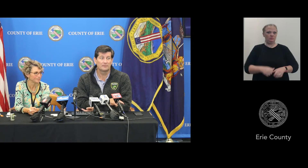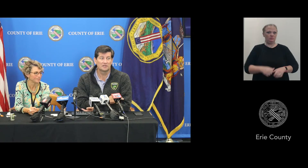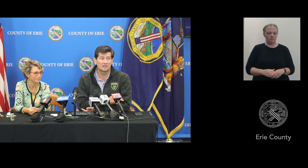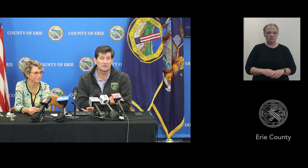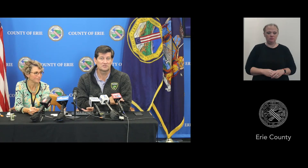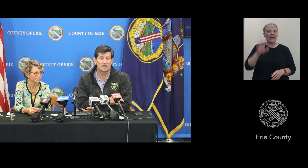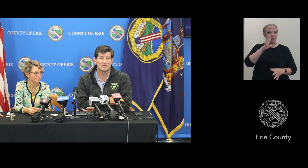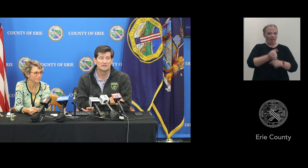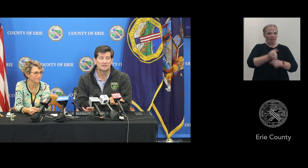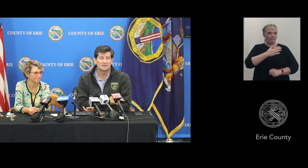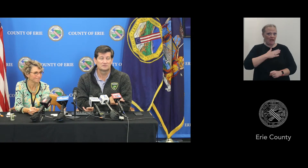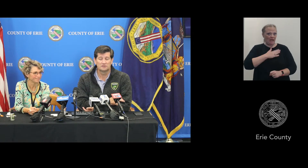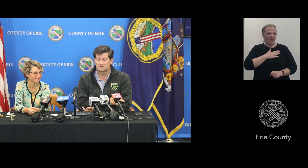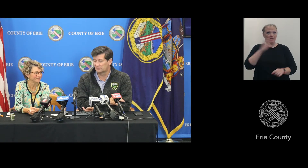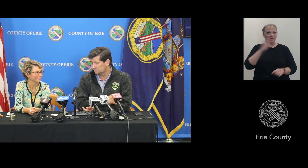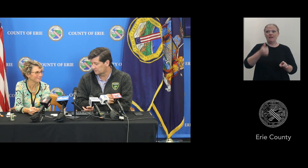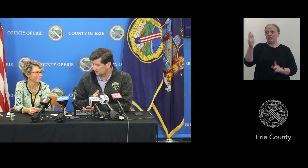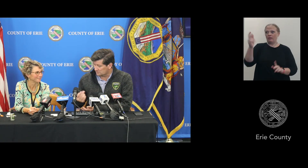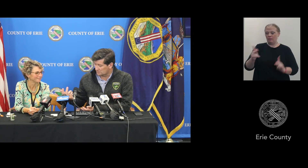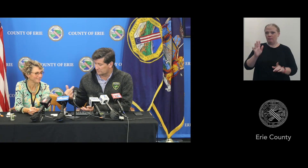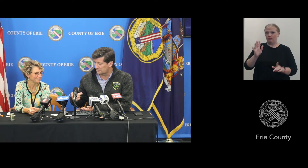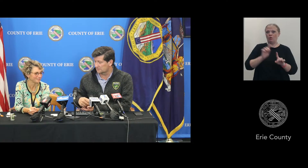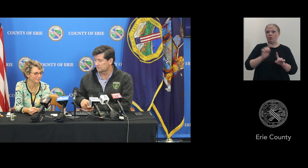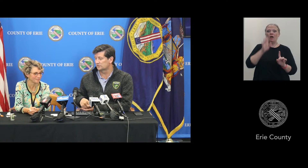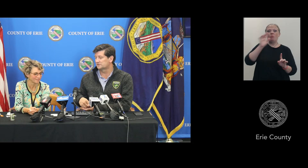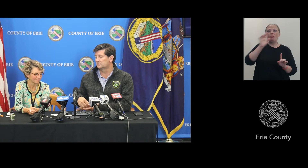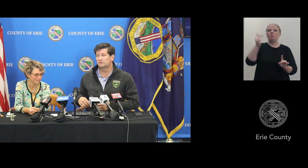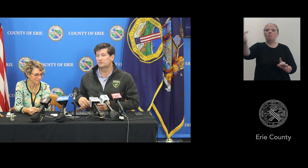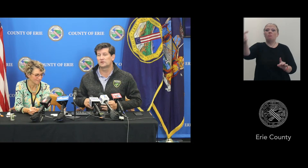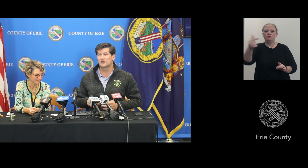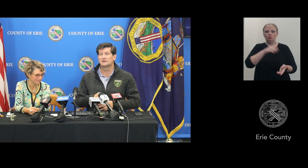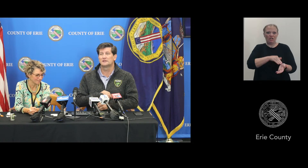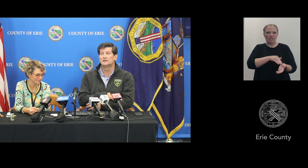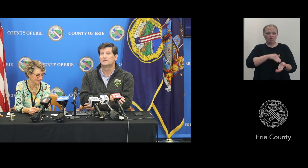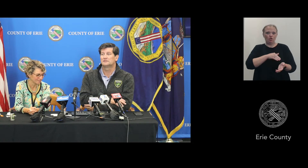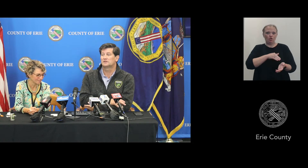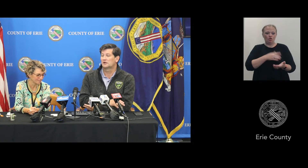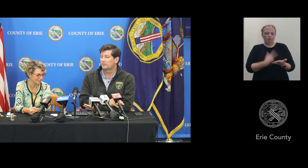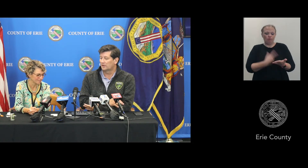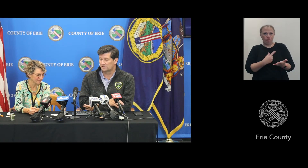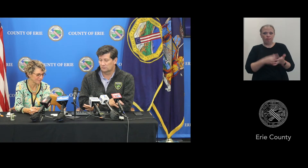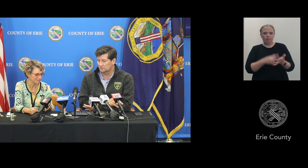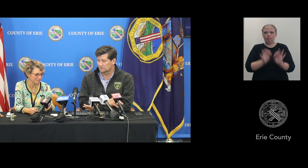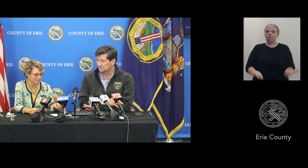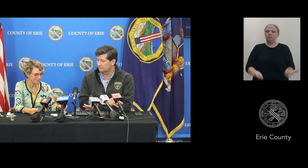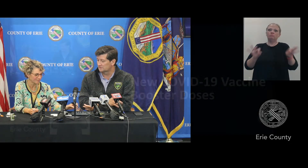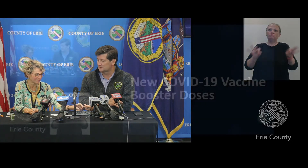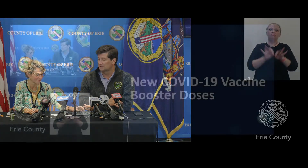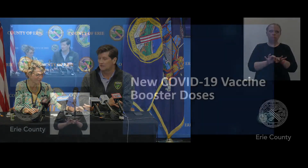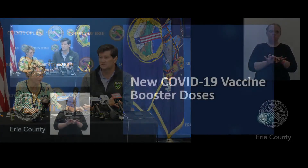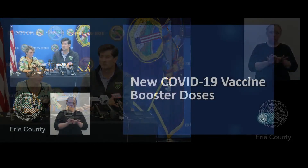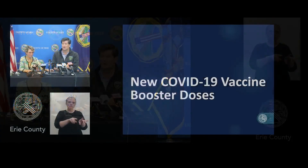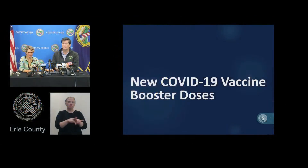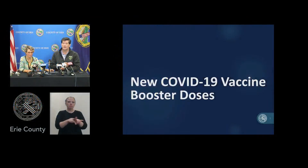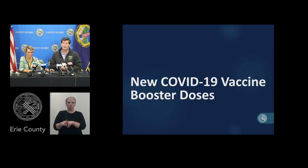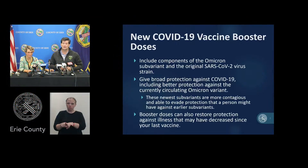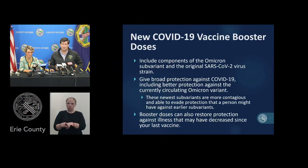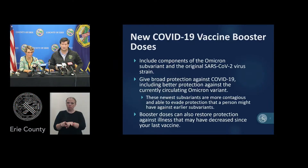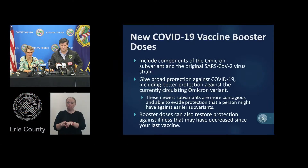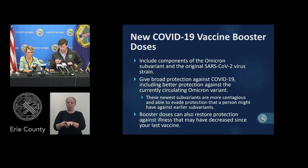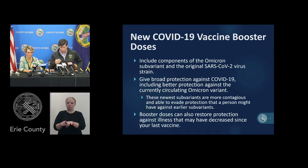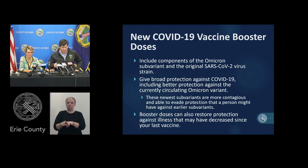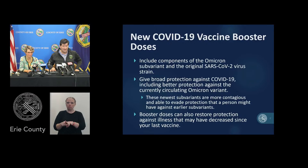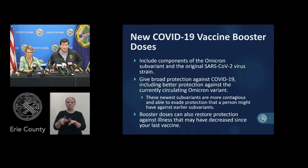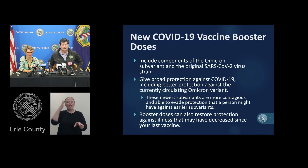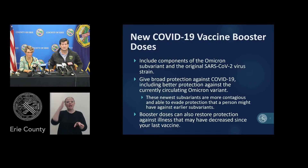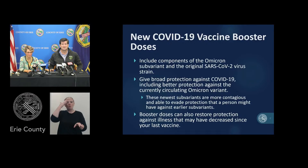get my shot as well as others, but I'll turn it over to Dr. Burstein beforehand to talk about the importance of this as well and